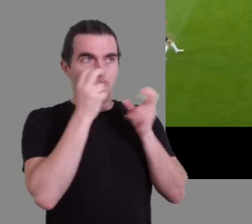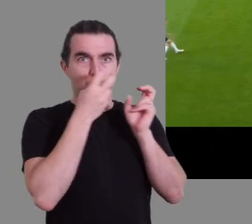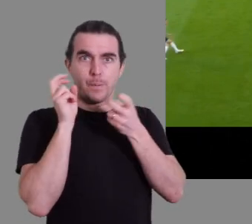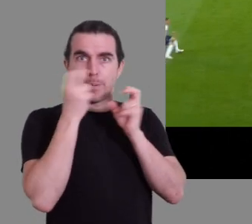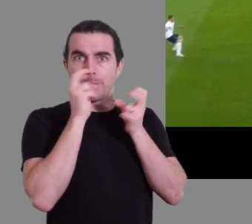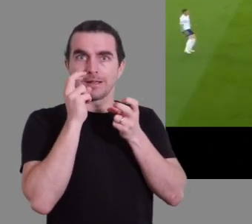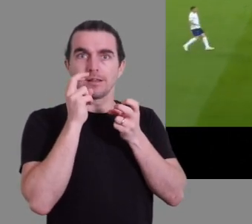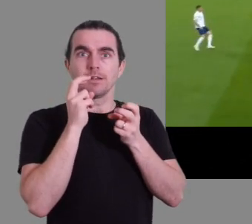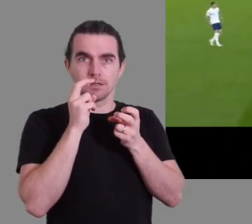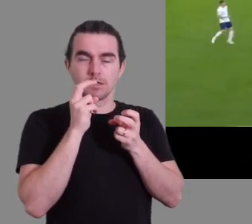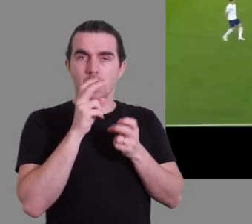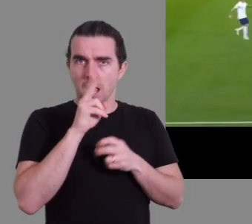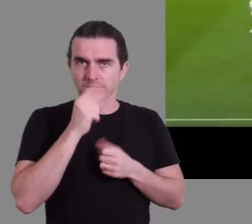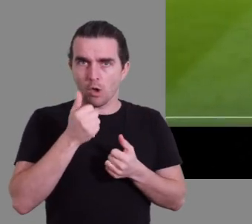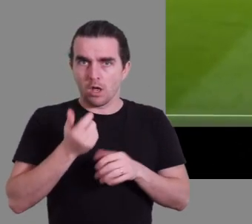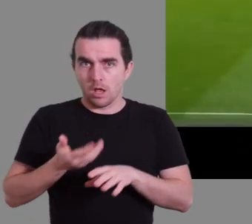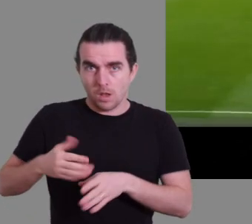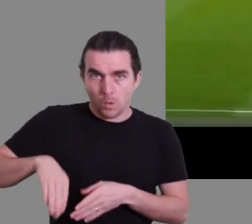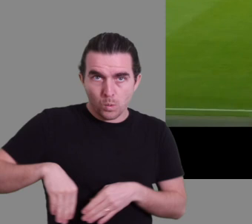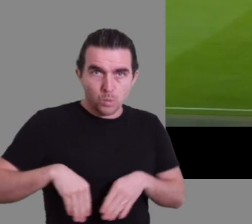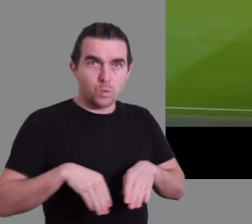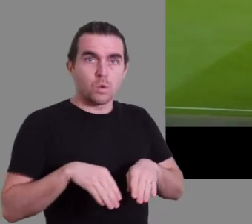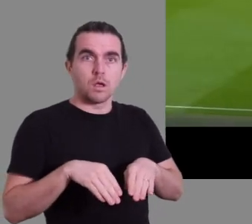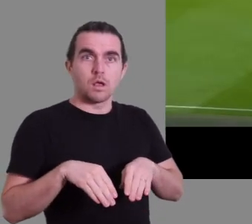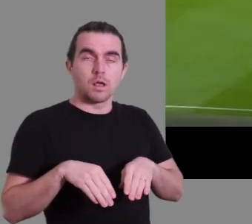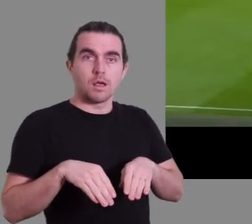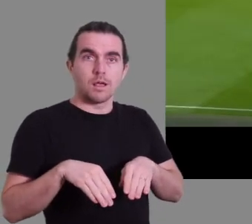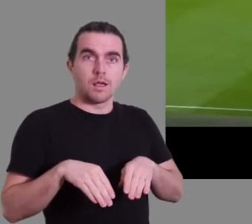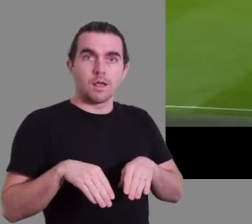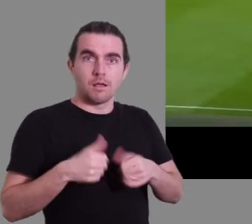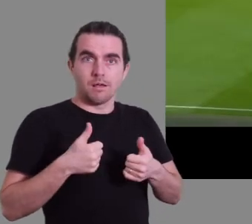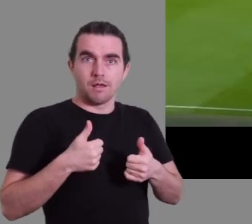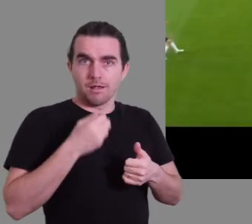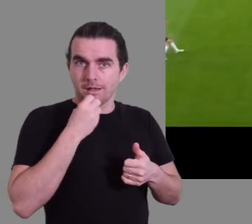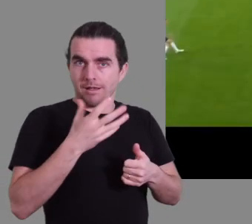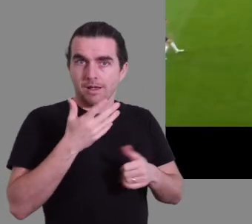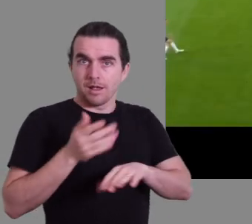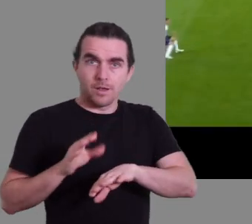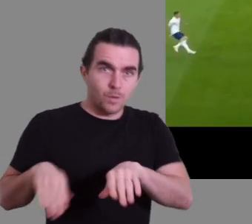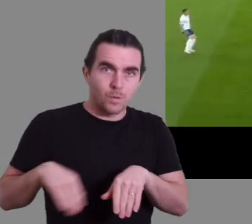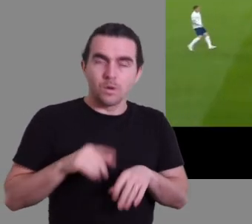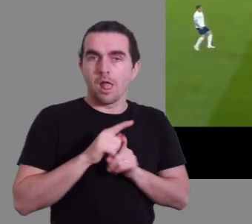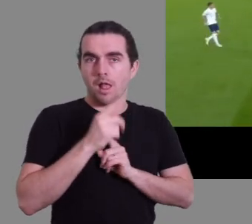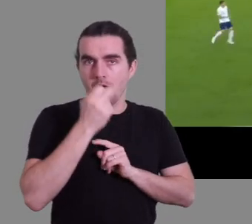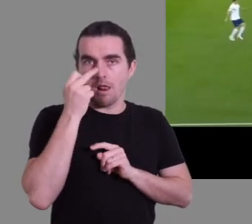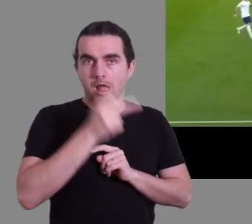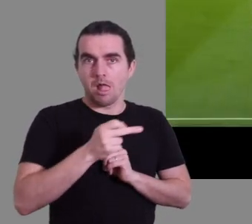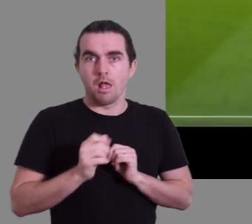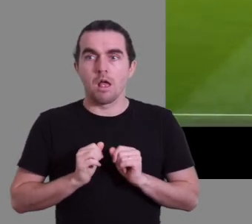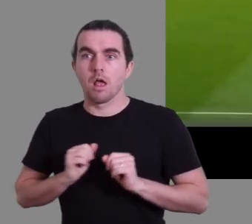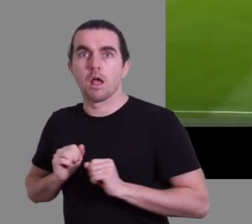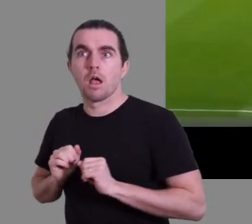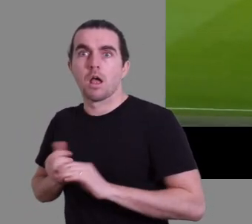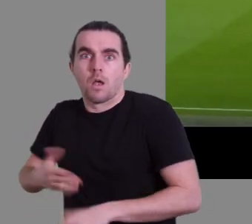scan. We'll look at his movement. We'll look at his deception,